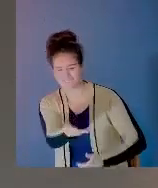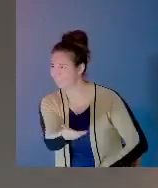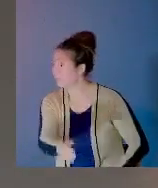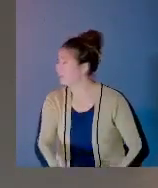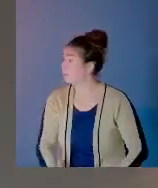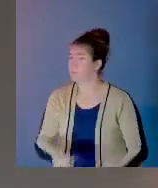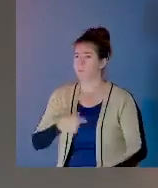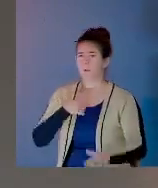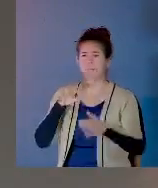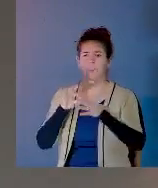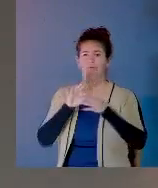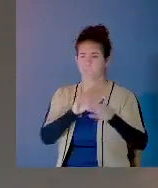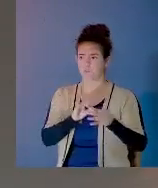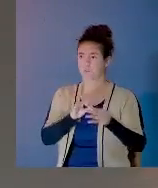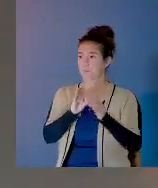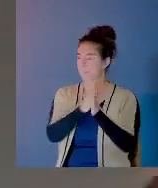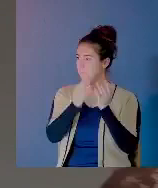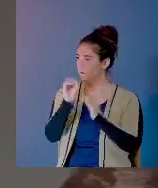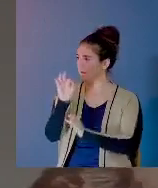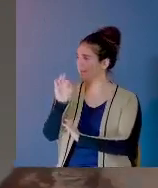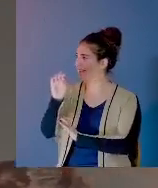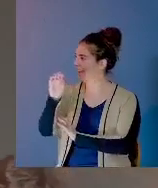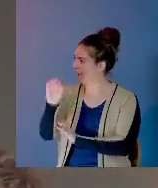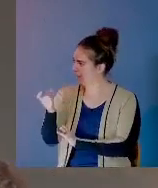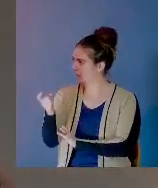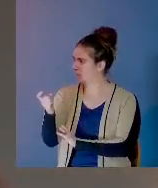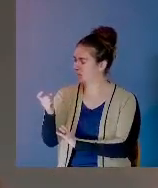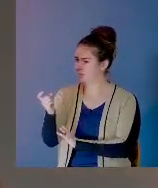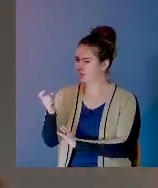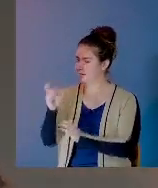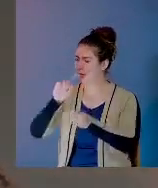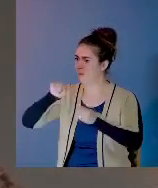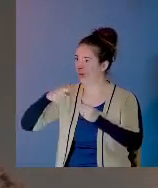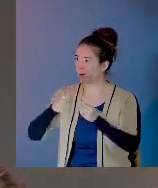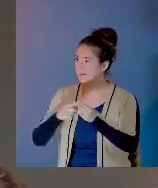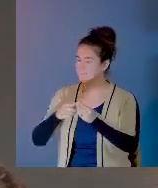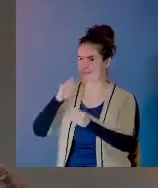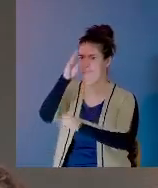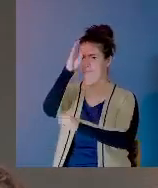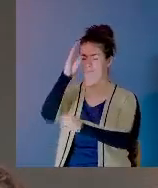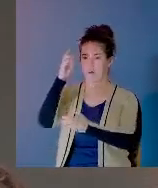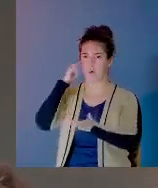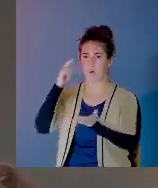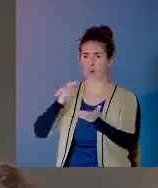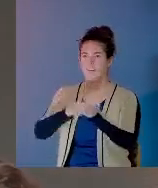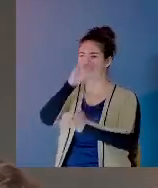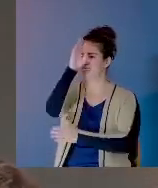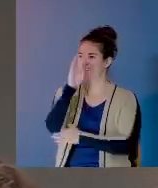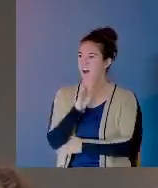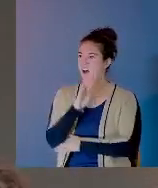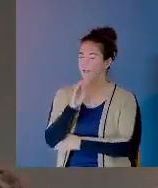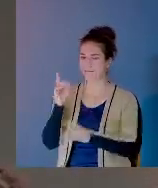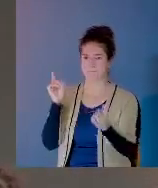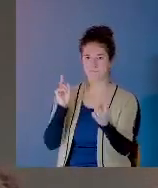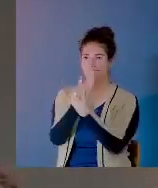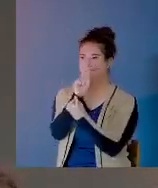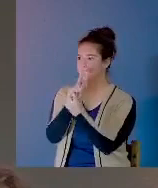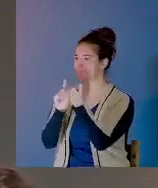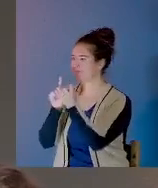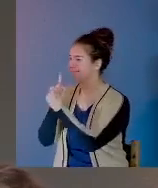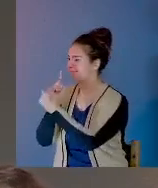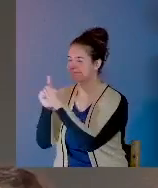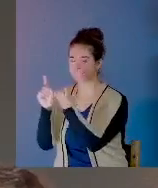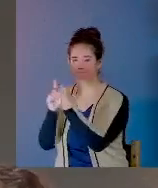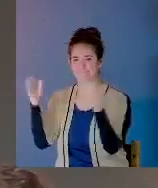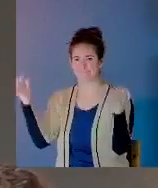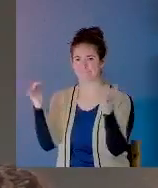Acts whenever we talk about how God has brought so many of us together, and it's amazing, his providence. I often refer to